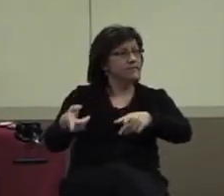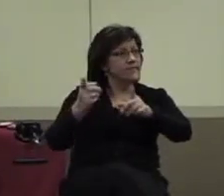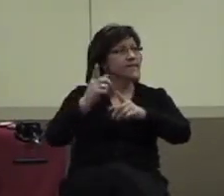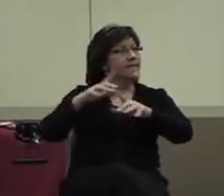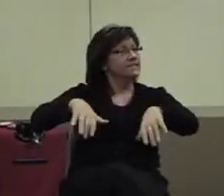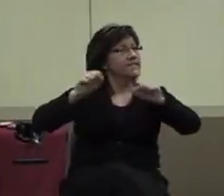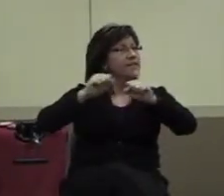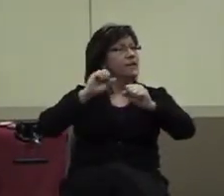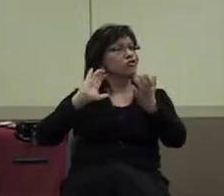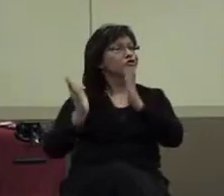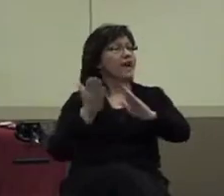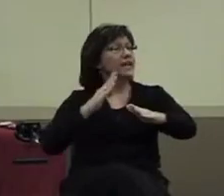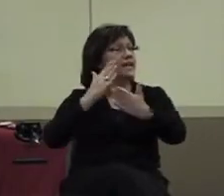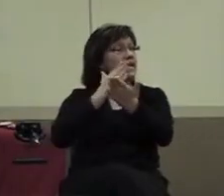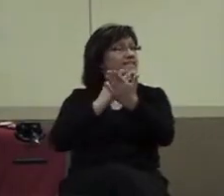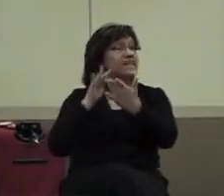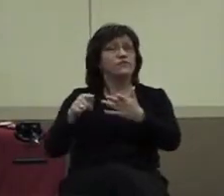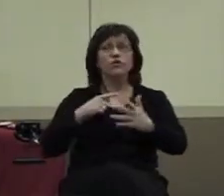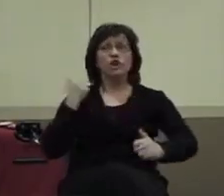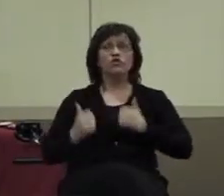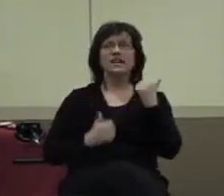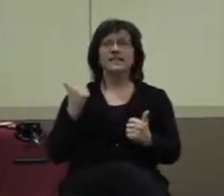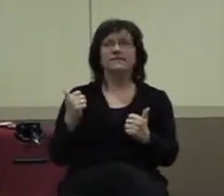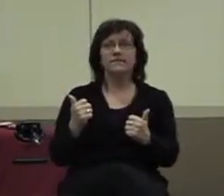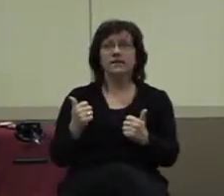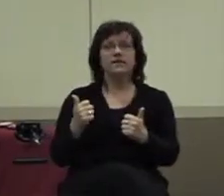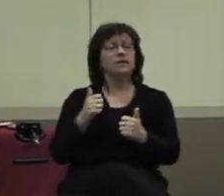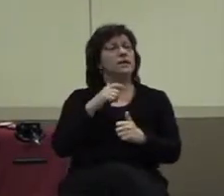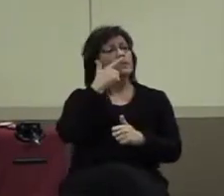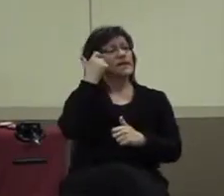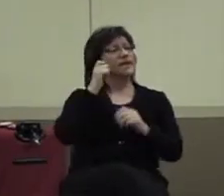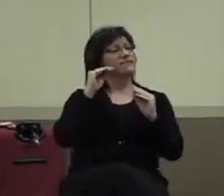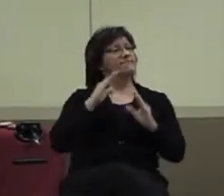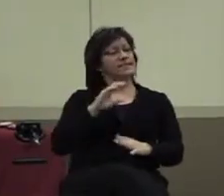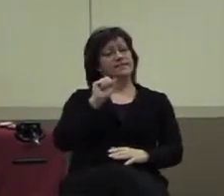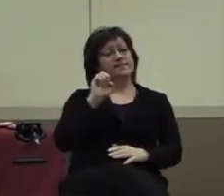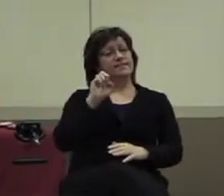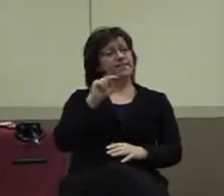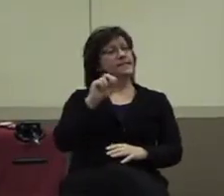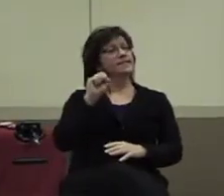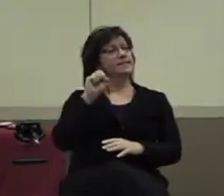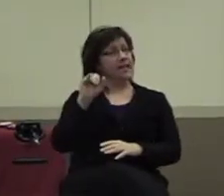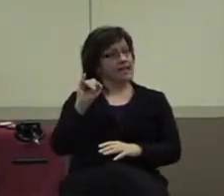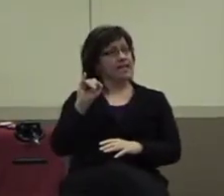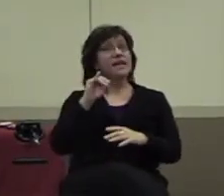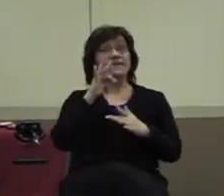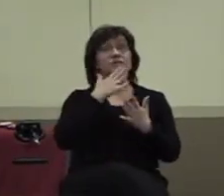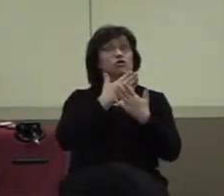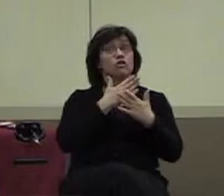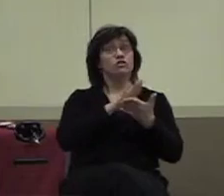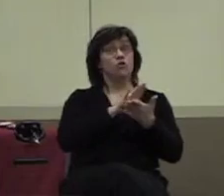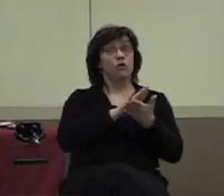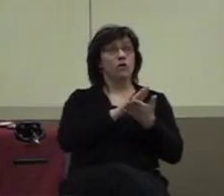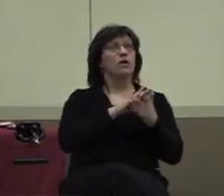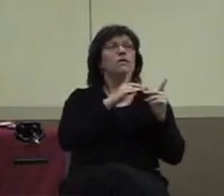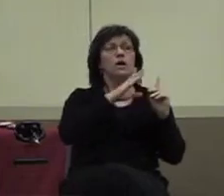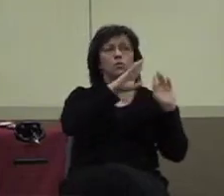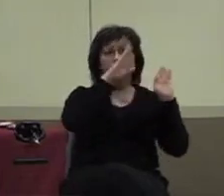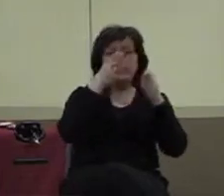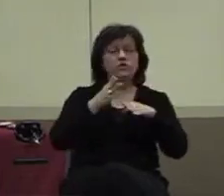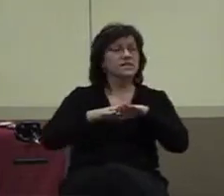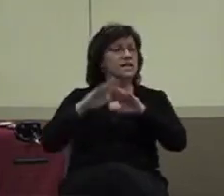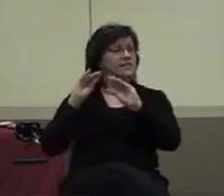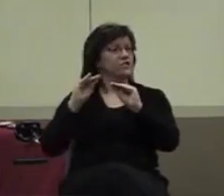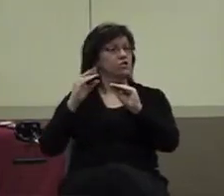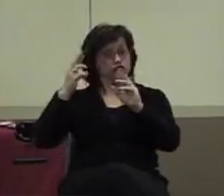aggressive, because the sensei, if you've got a good school, will really focus on teaching respect, awareness of body.